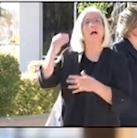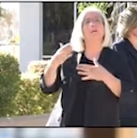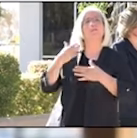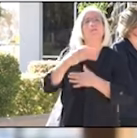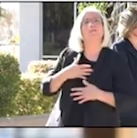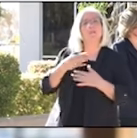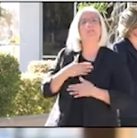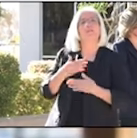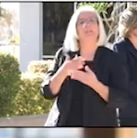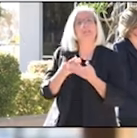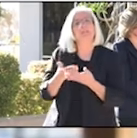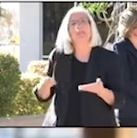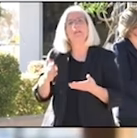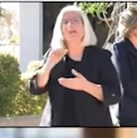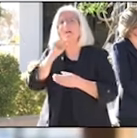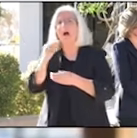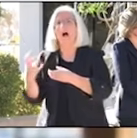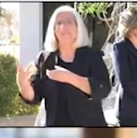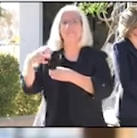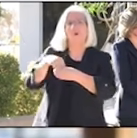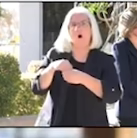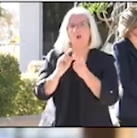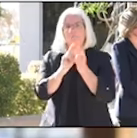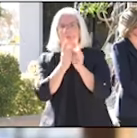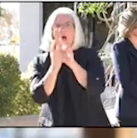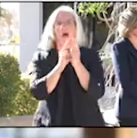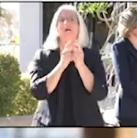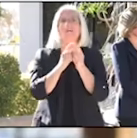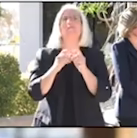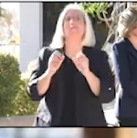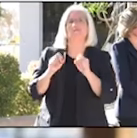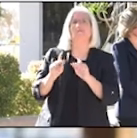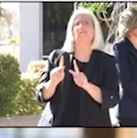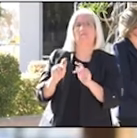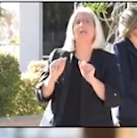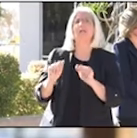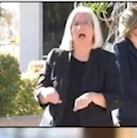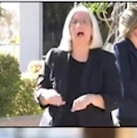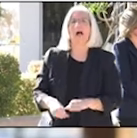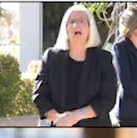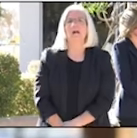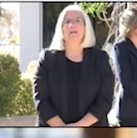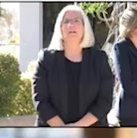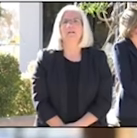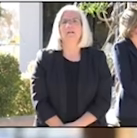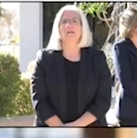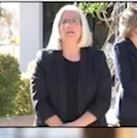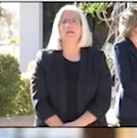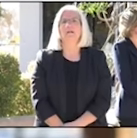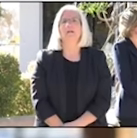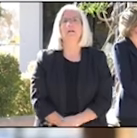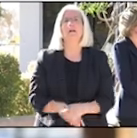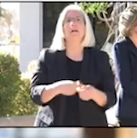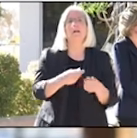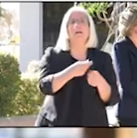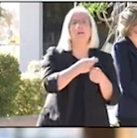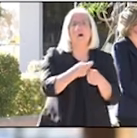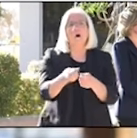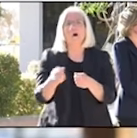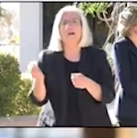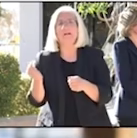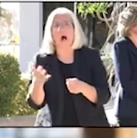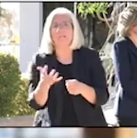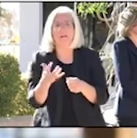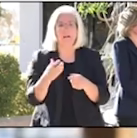involve direct contact or close proximity. Card rooms, both indoors and outdoors, will be